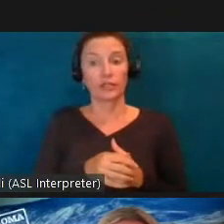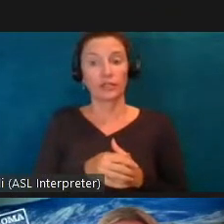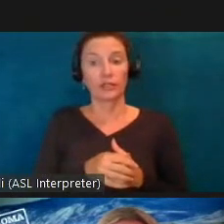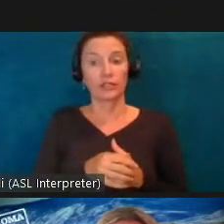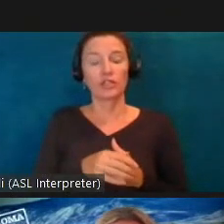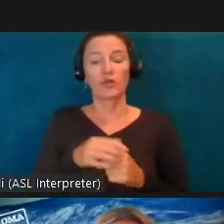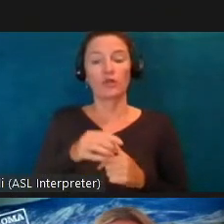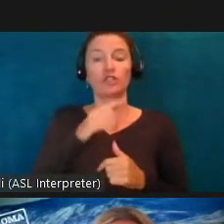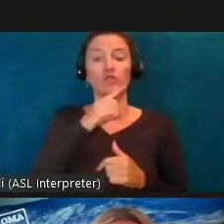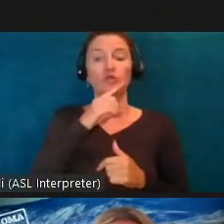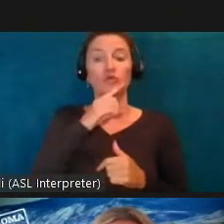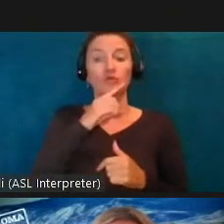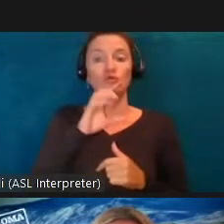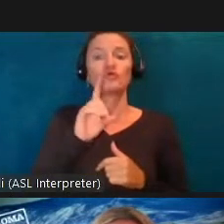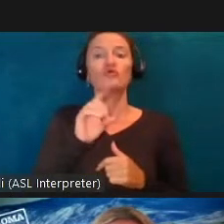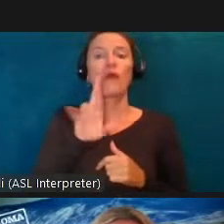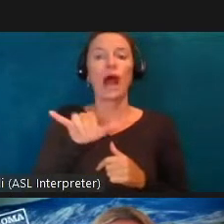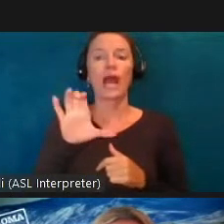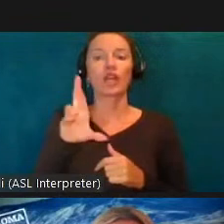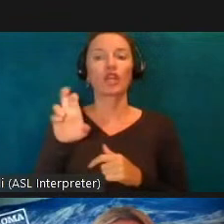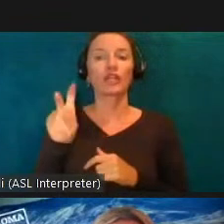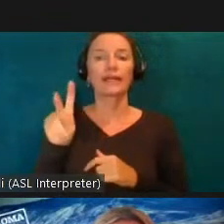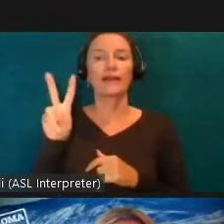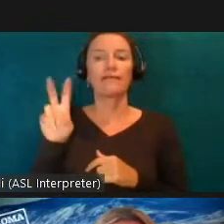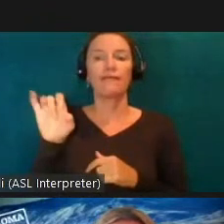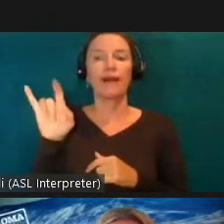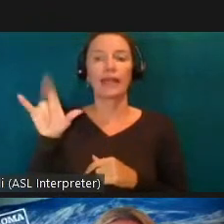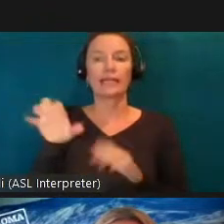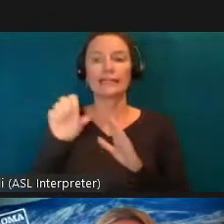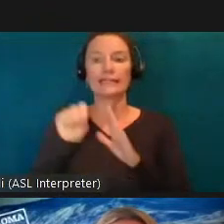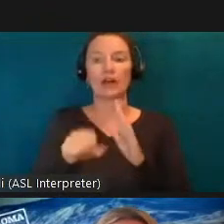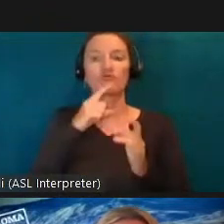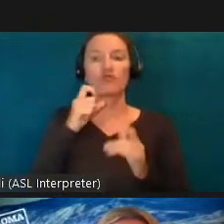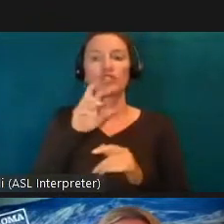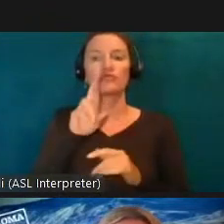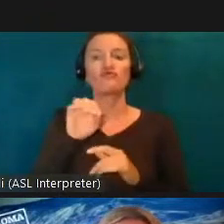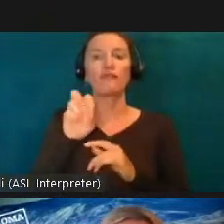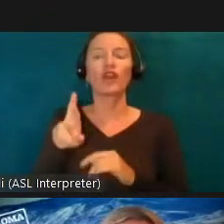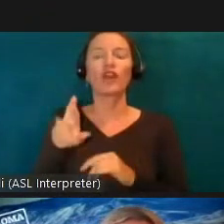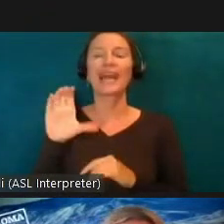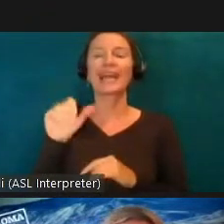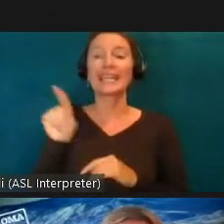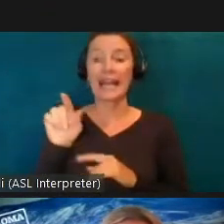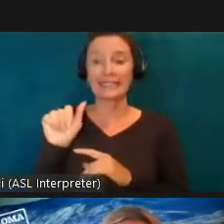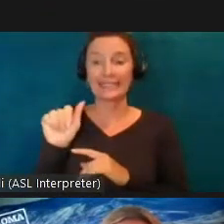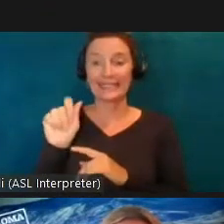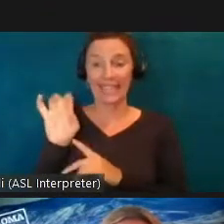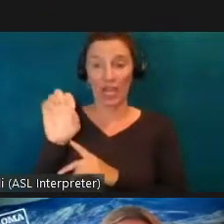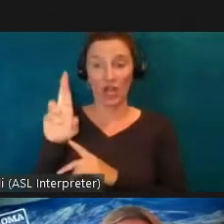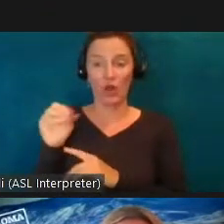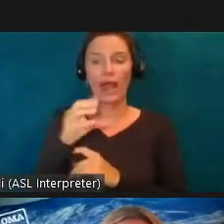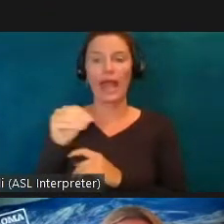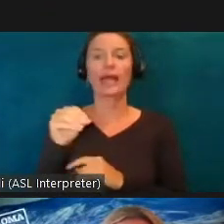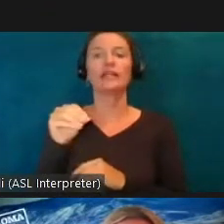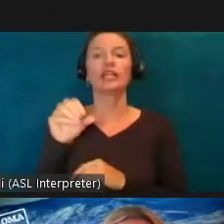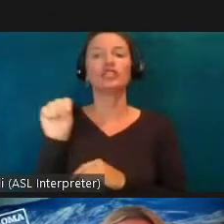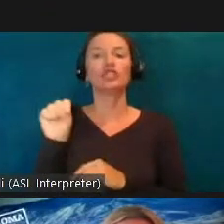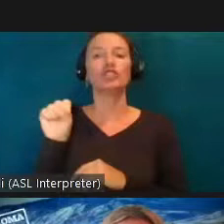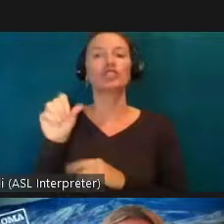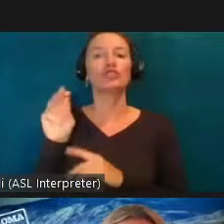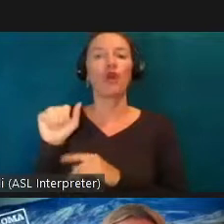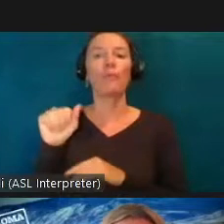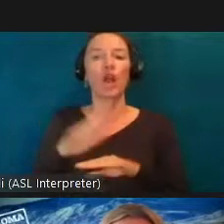Dry Creek Valley, south of the Russian River, Cazadero area, and the Sonoma coast. Most areas